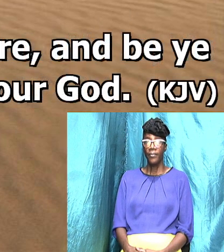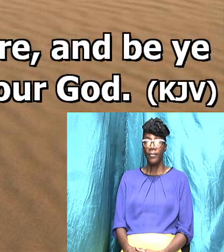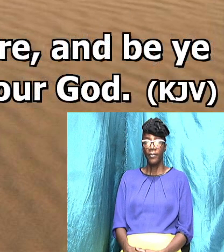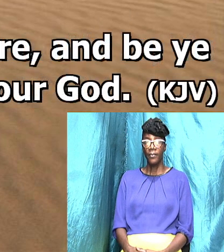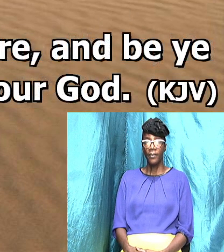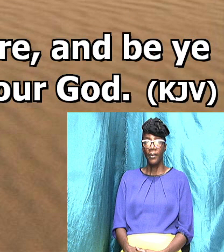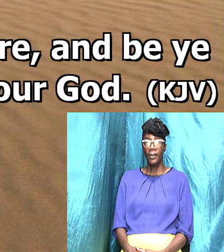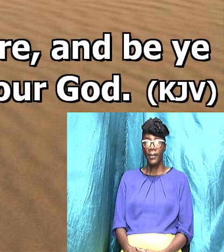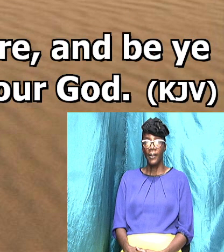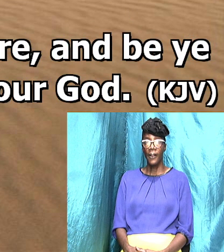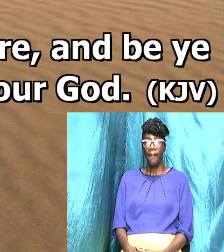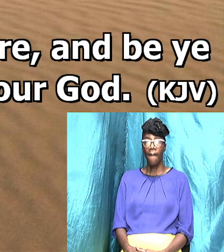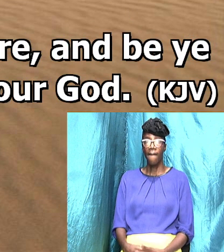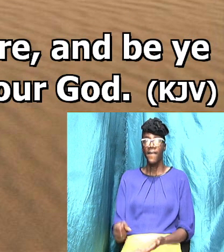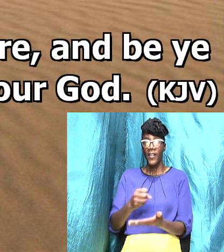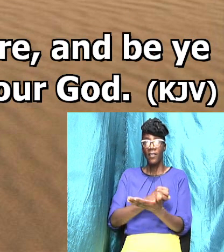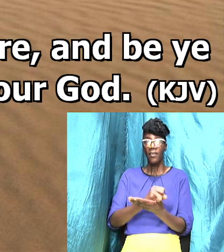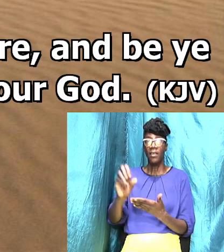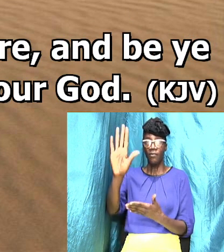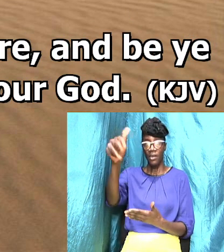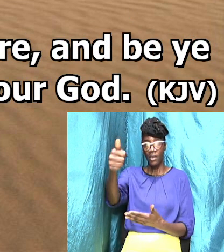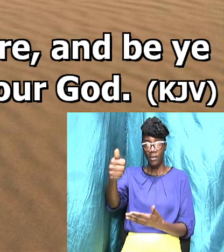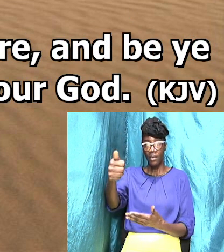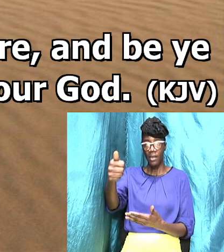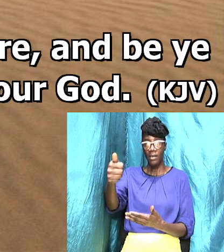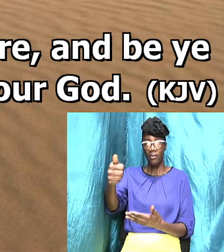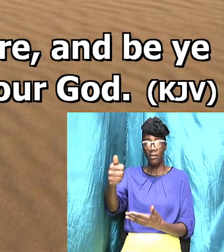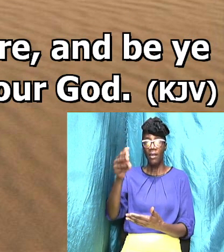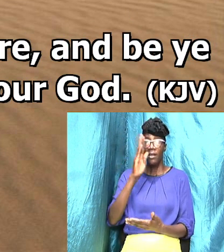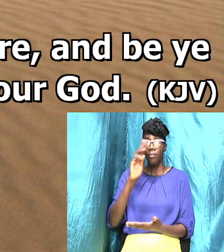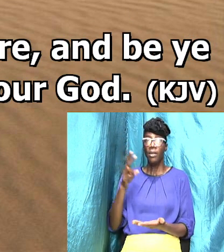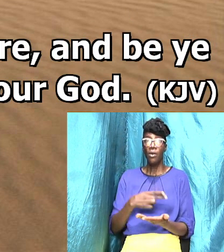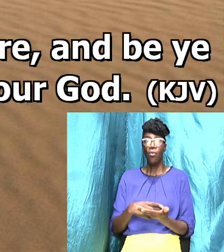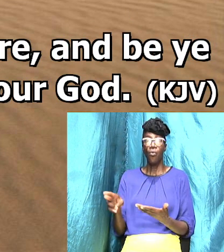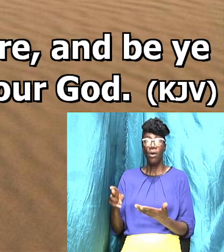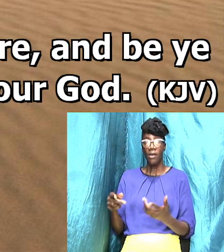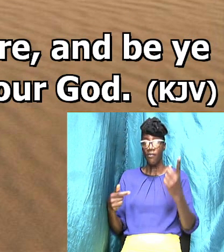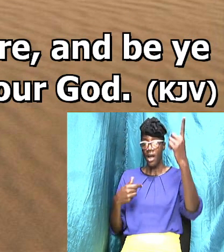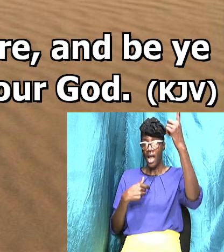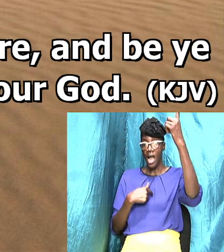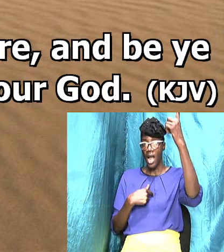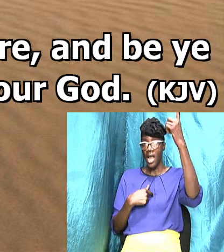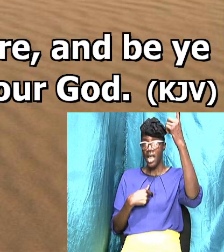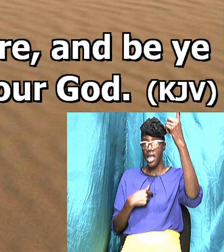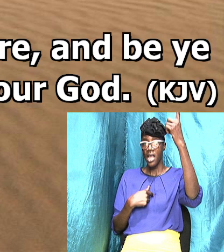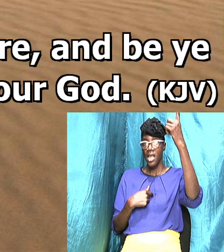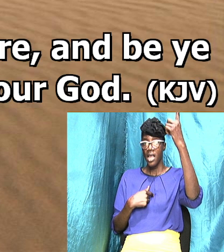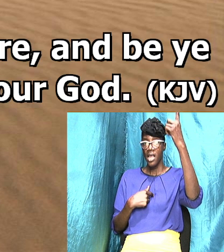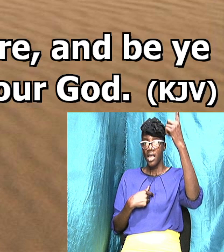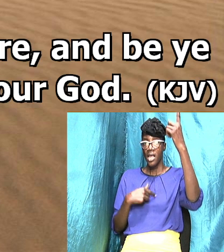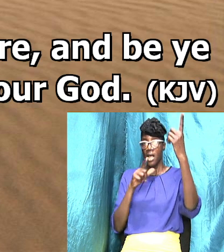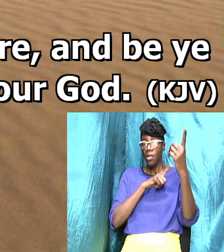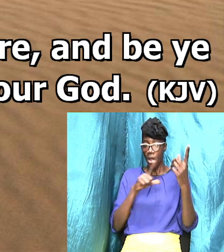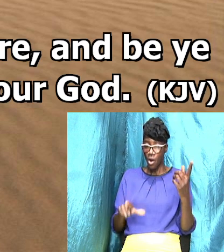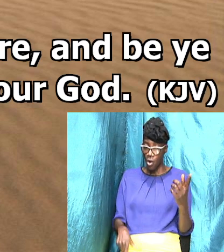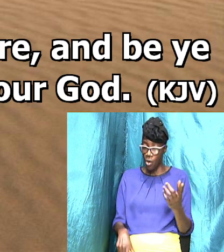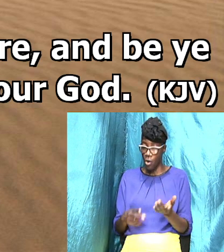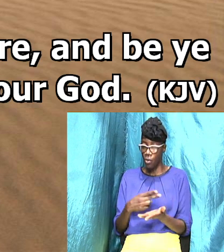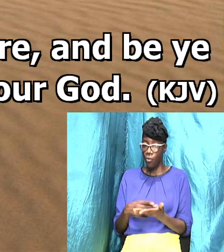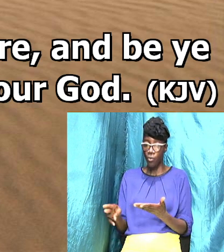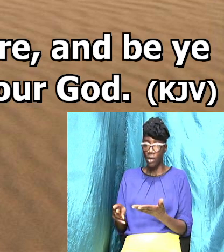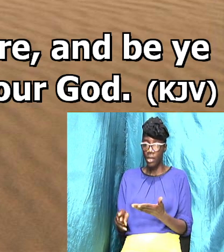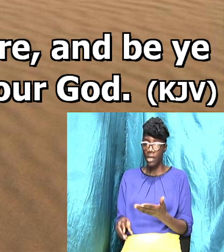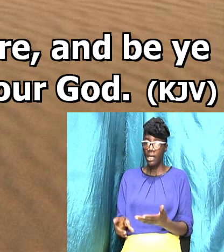verse 7. It basically says the same thing. Sanctify yourselves, therefore, and be ye holy, for I am holy. If we go down even